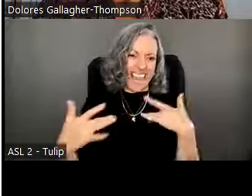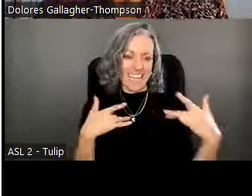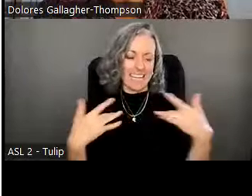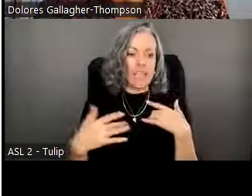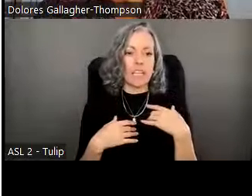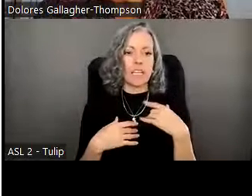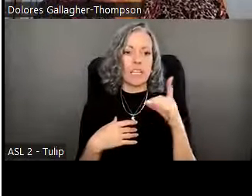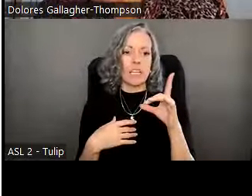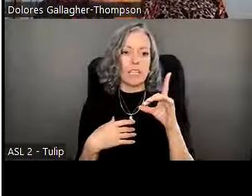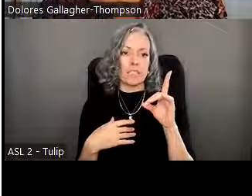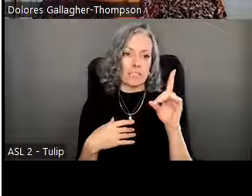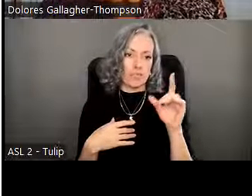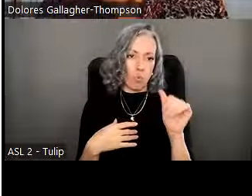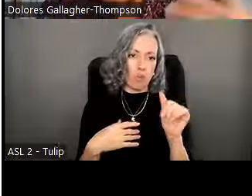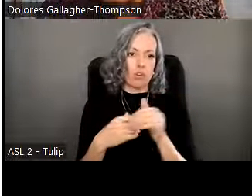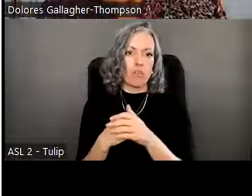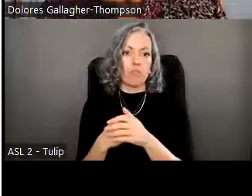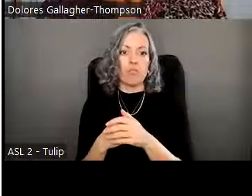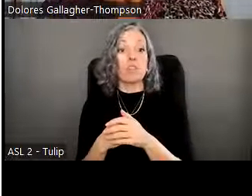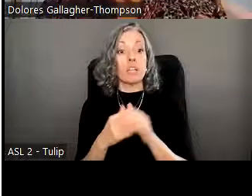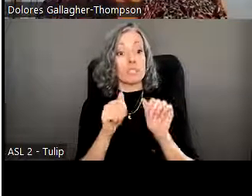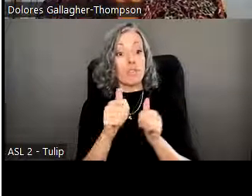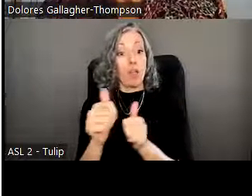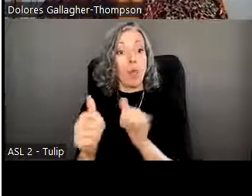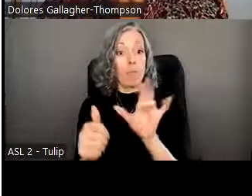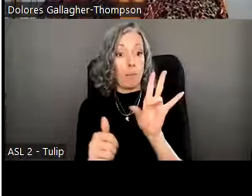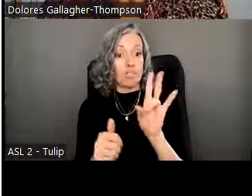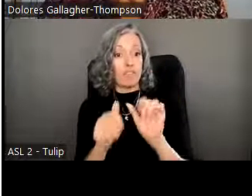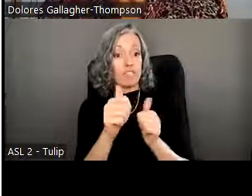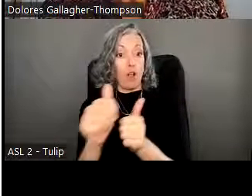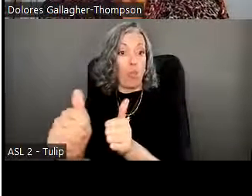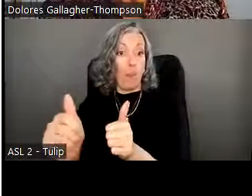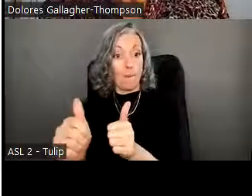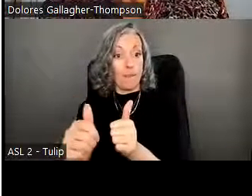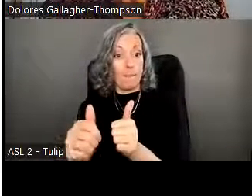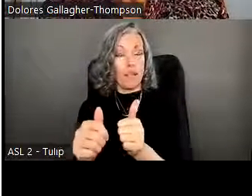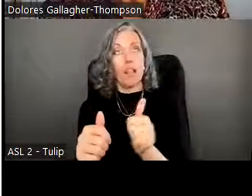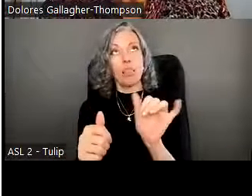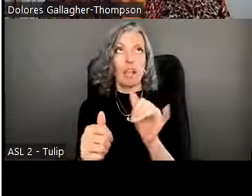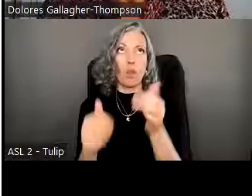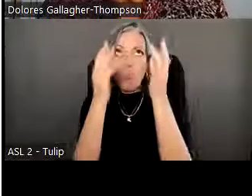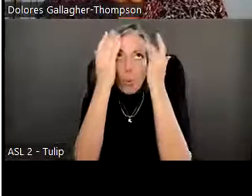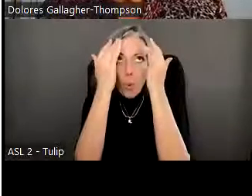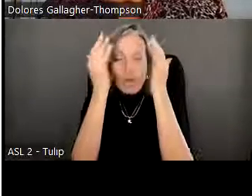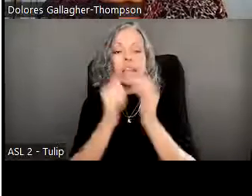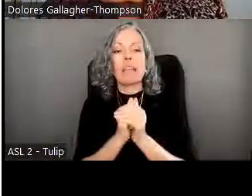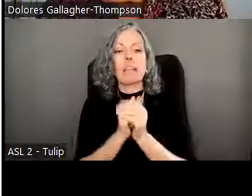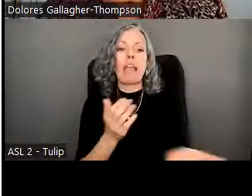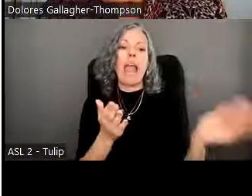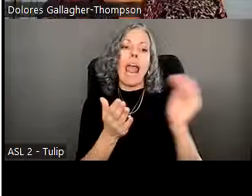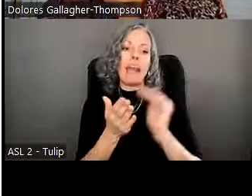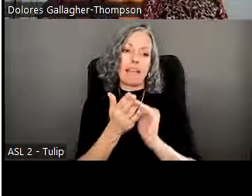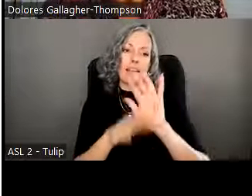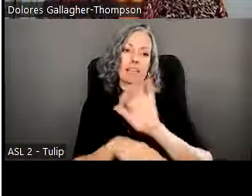The 7 is the follow-up. It gets at more aspects like worry and so forth. And again, there are